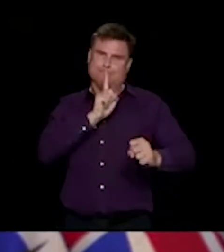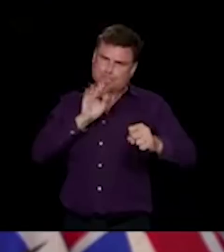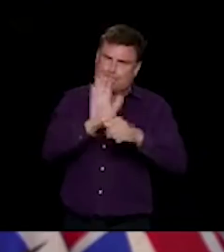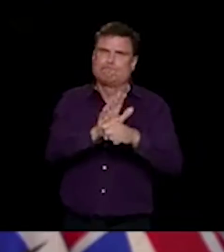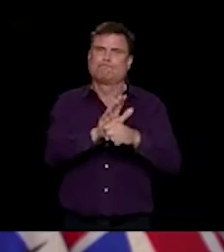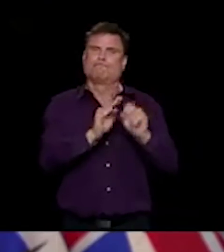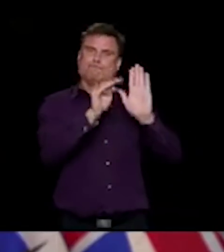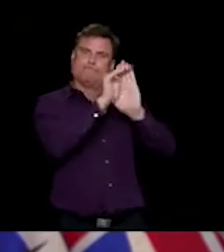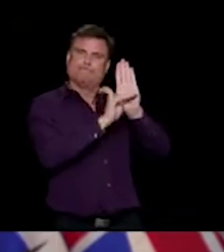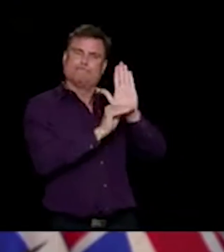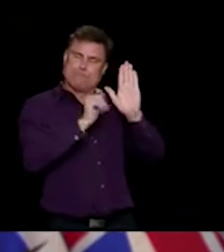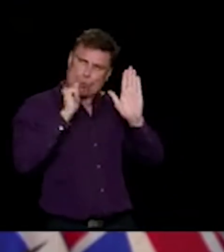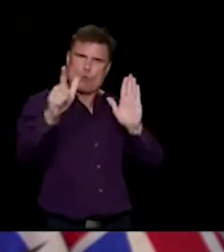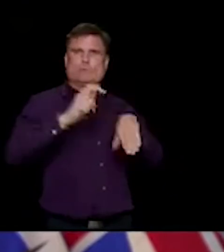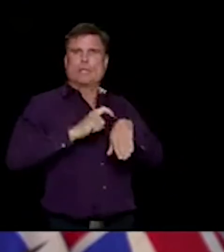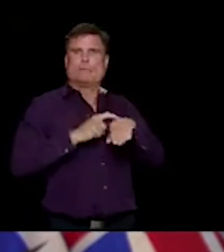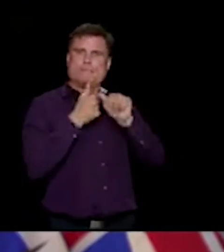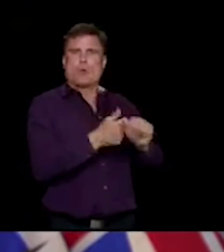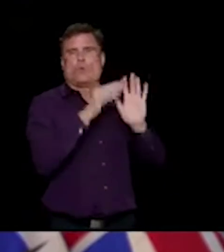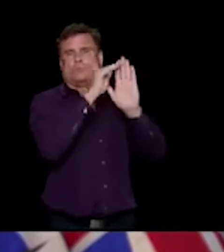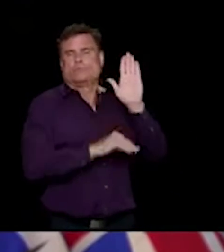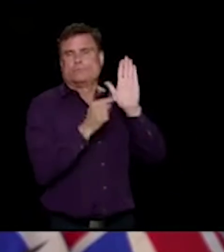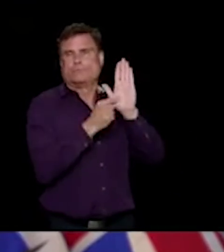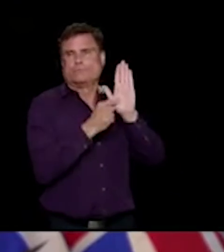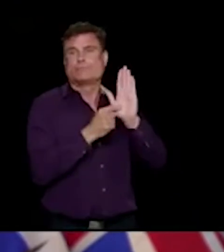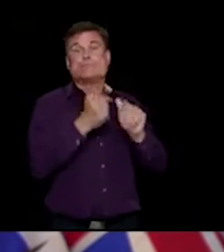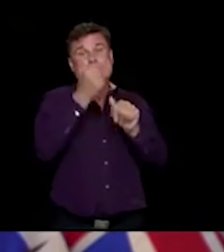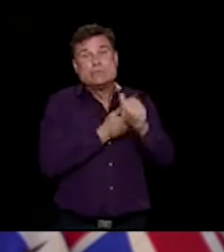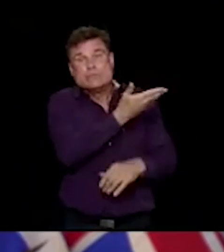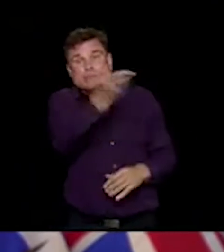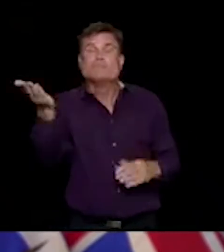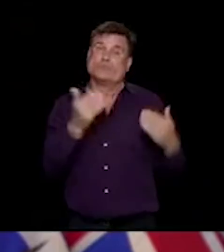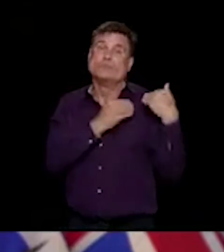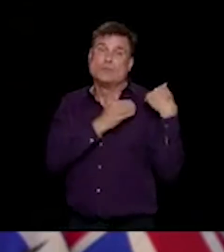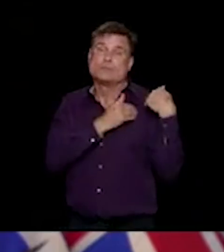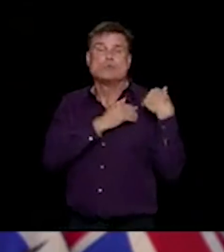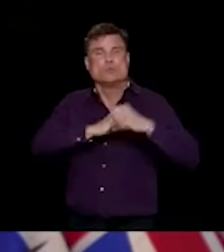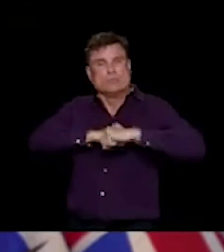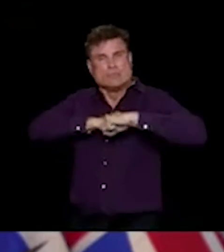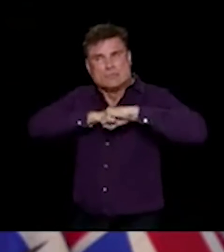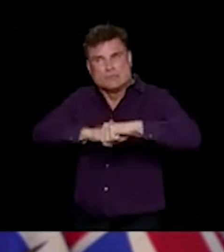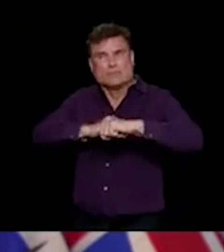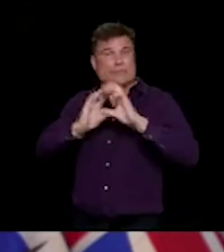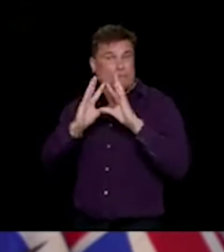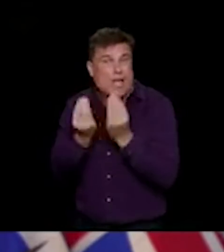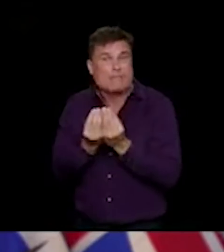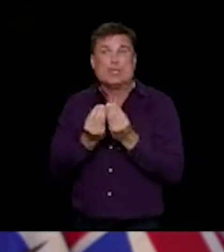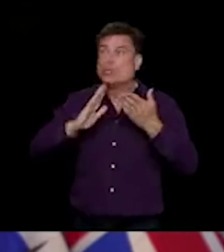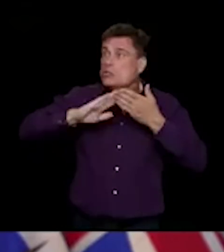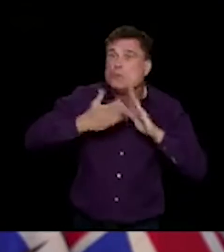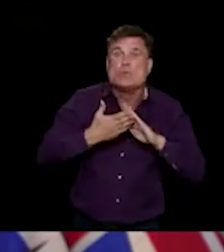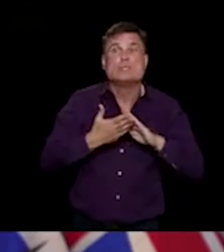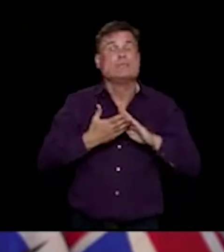time. And it is the things that we do that protect our families, our communities, our seniors and elders who we value so